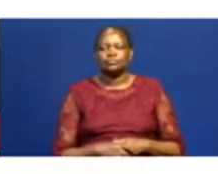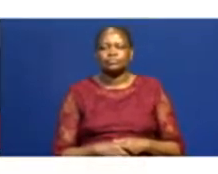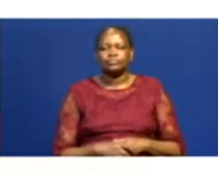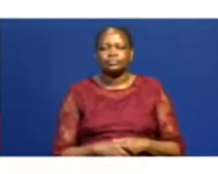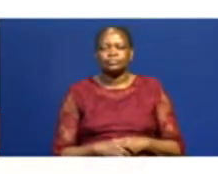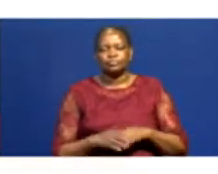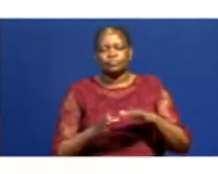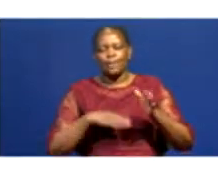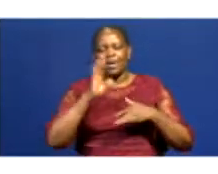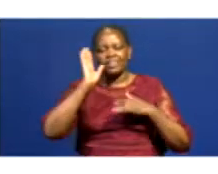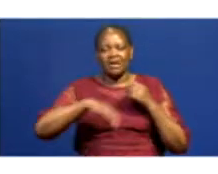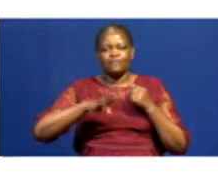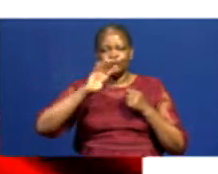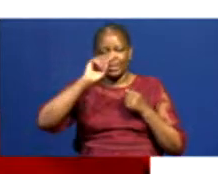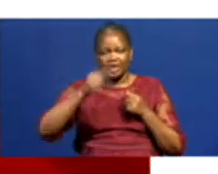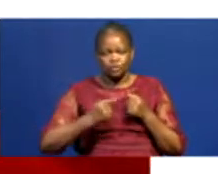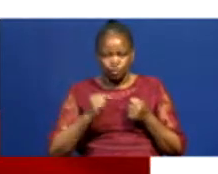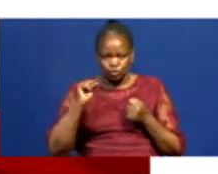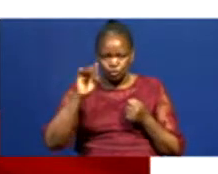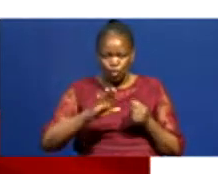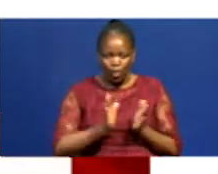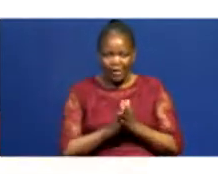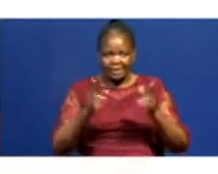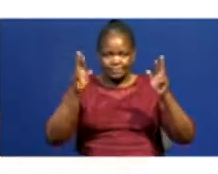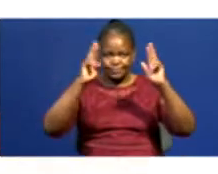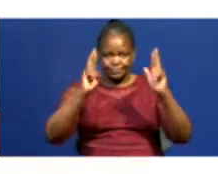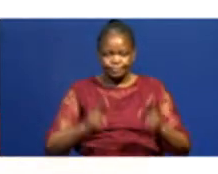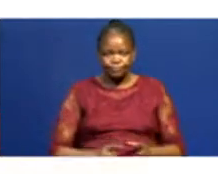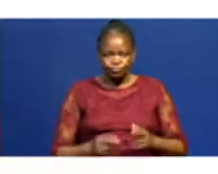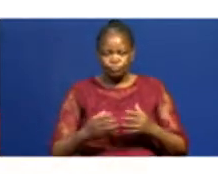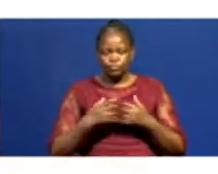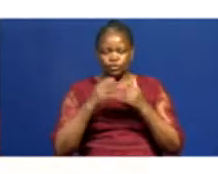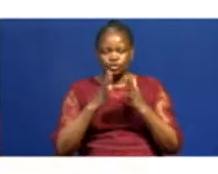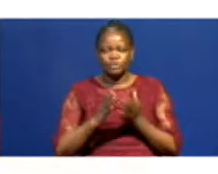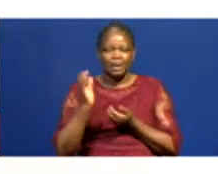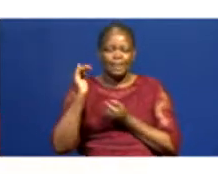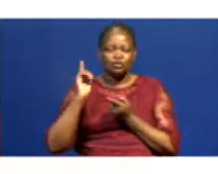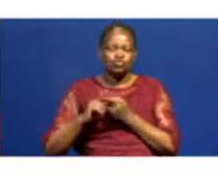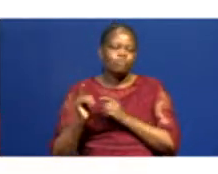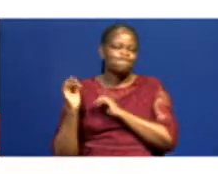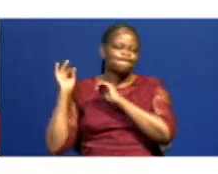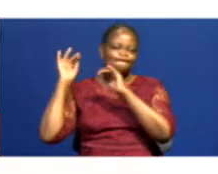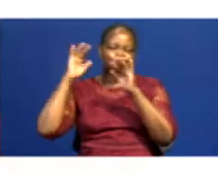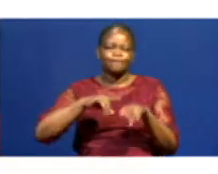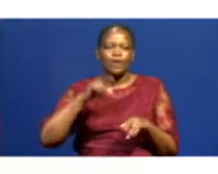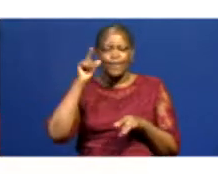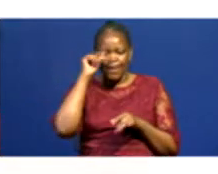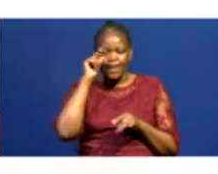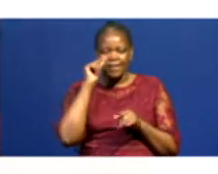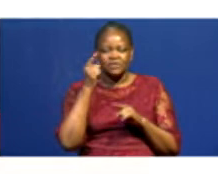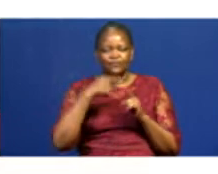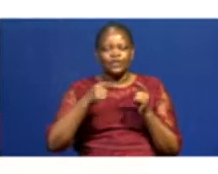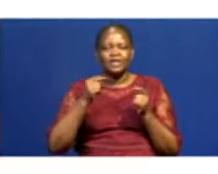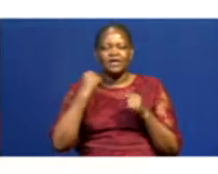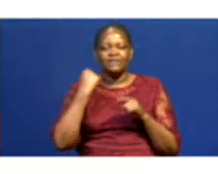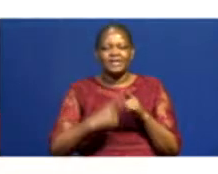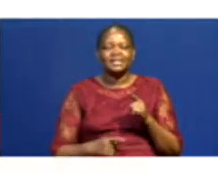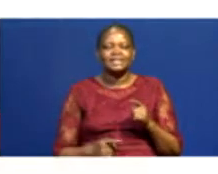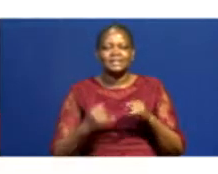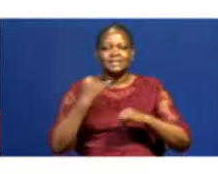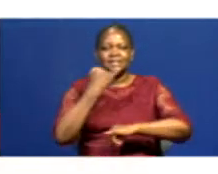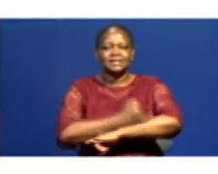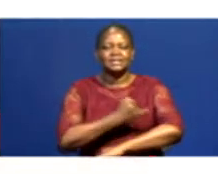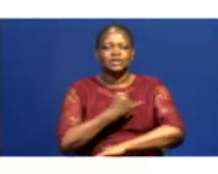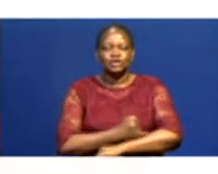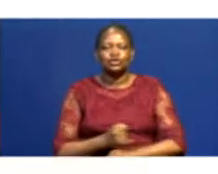Now, more than 4,000 local and international engineers are expected to flock to Mombasa for the annual Institution